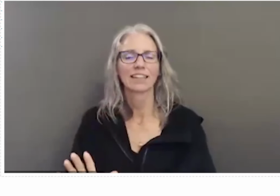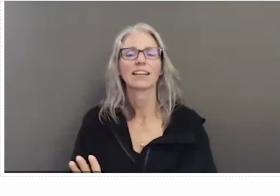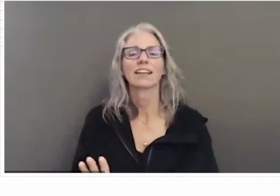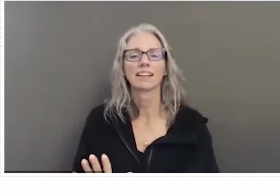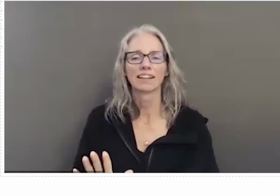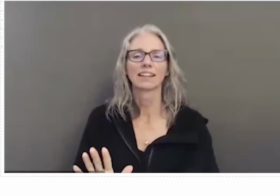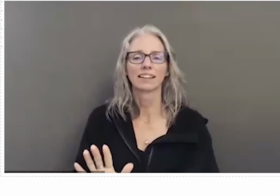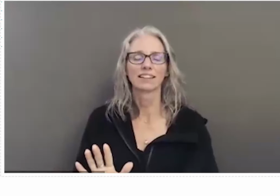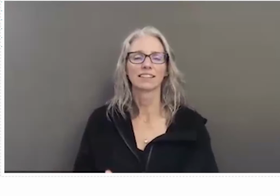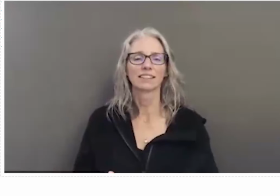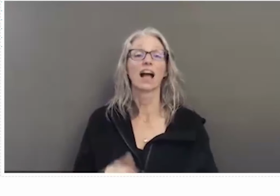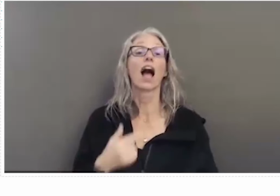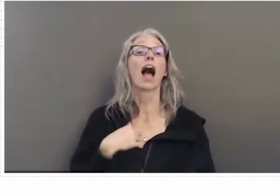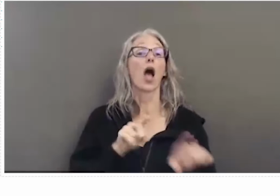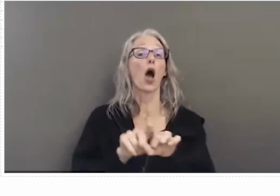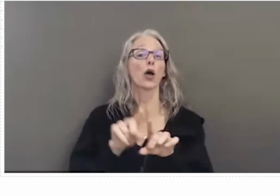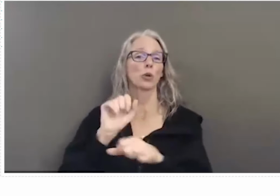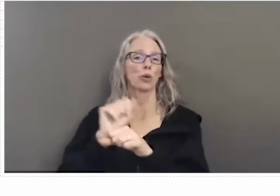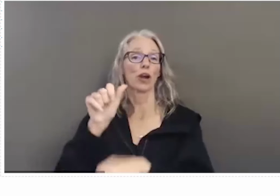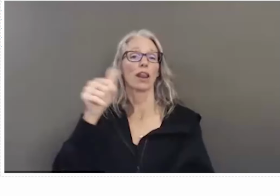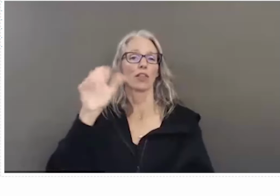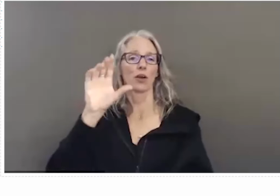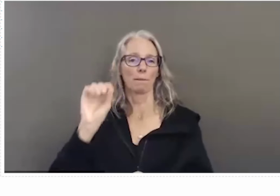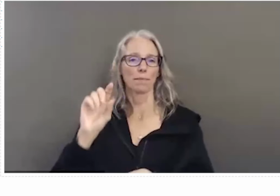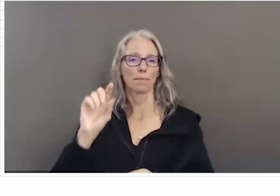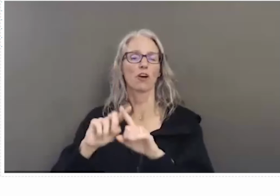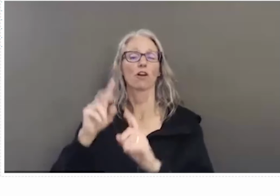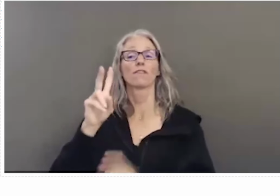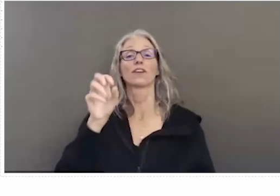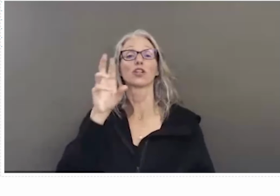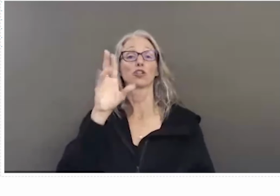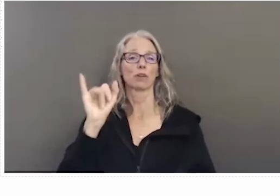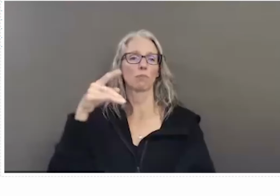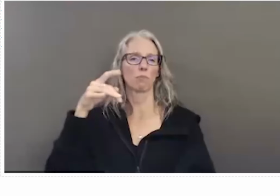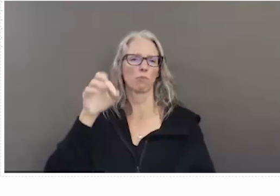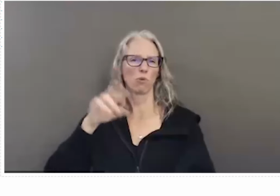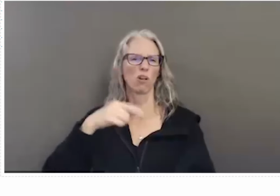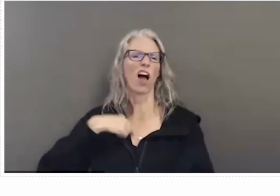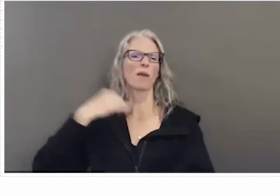also work at another company called Victory Pool as an artist manager. And I do